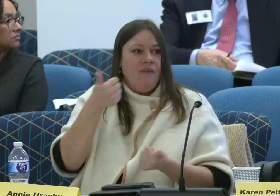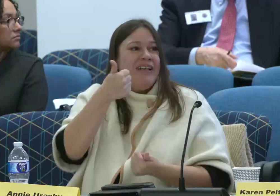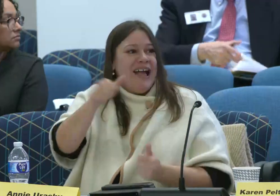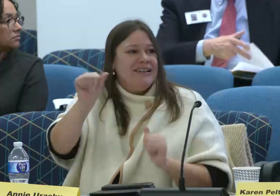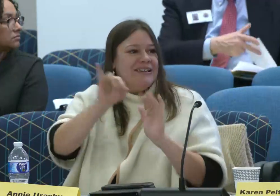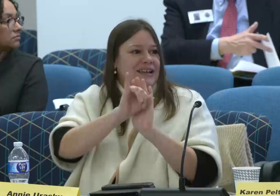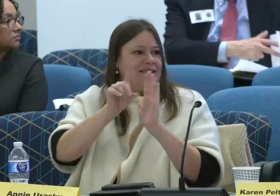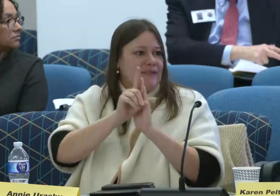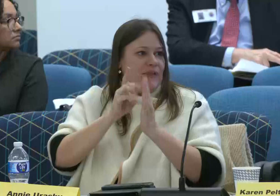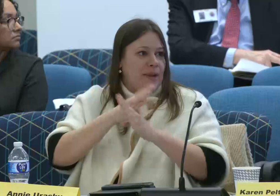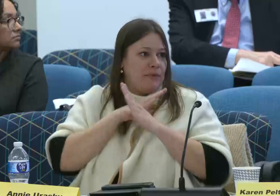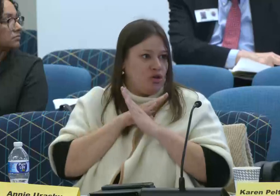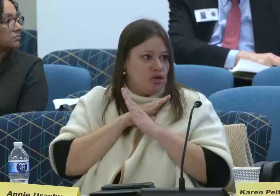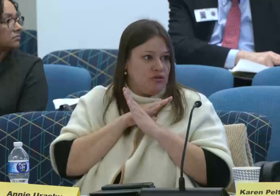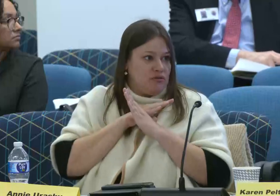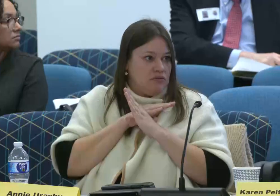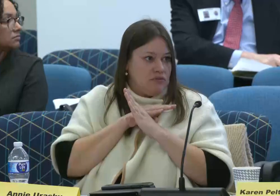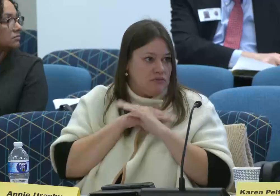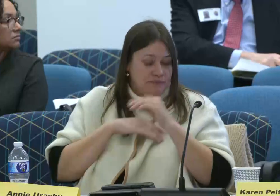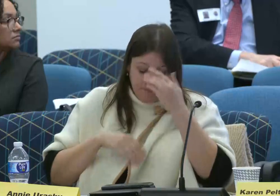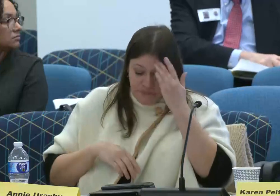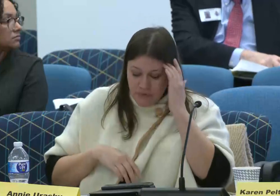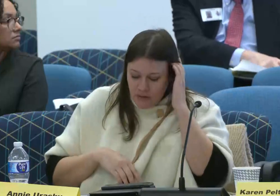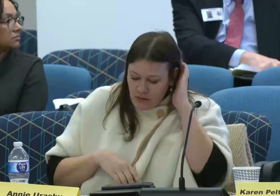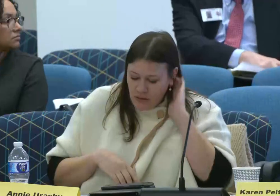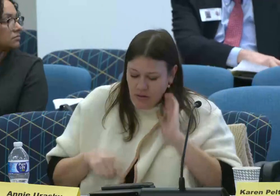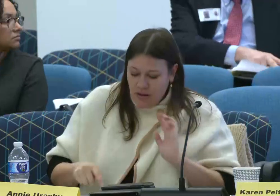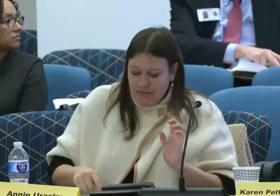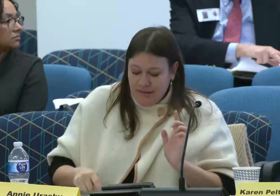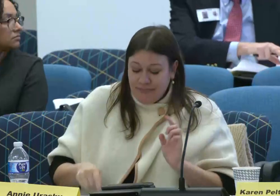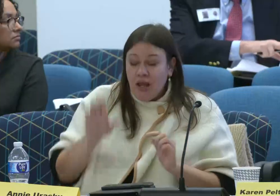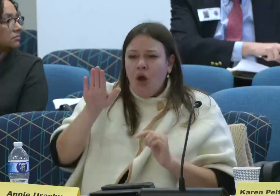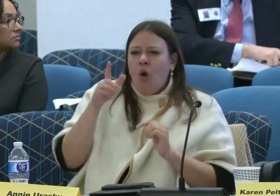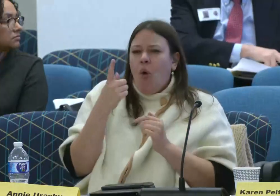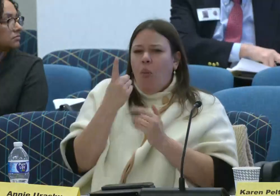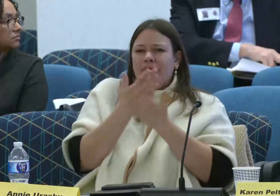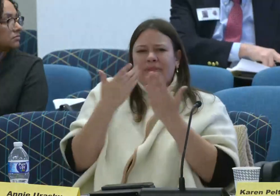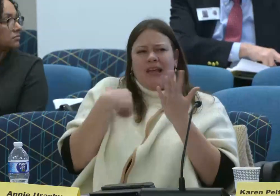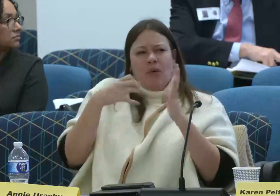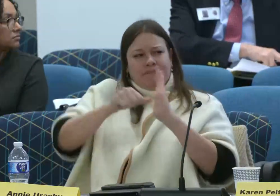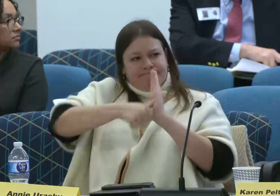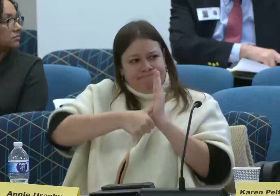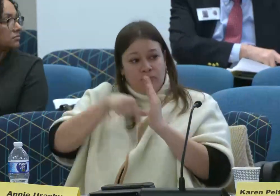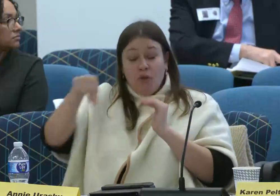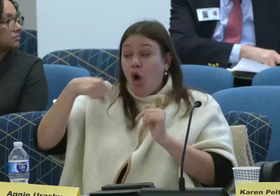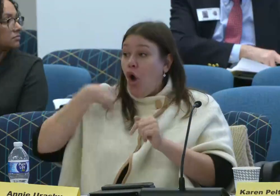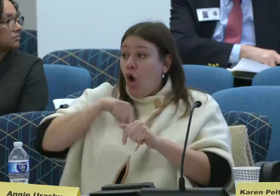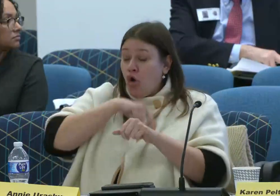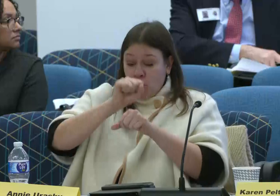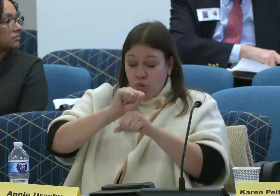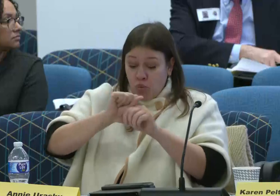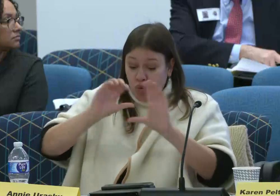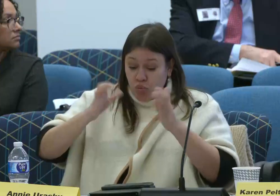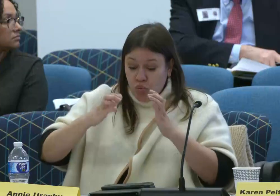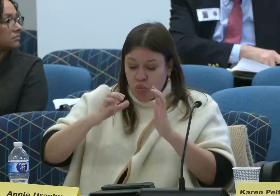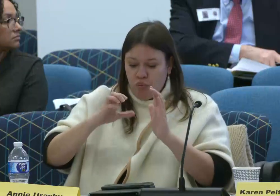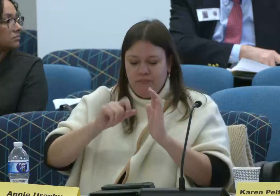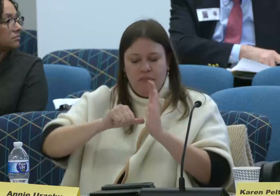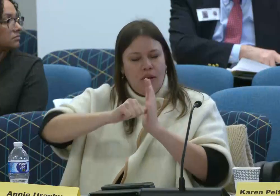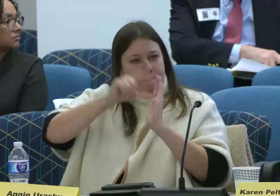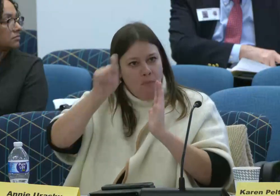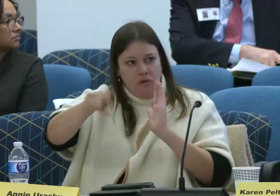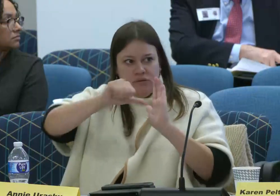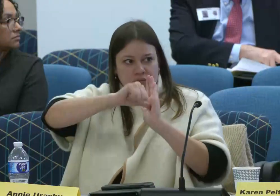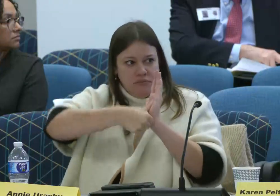research, program services, any identified barriers, and resolving those barriers. One thing I want to emphasize is that